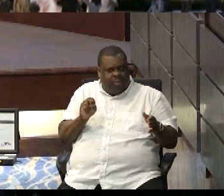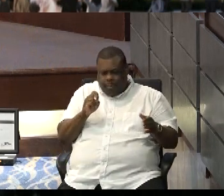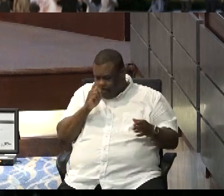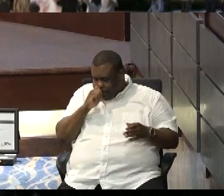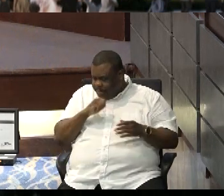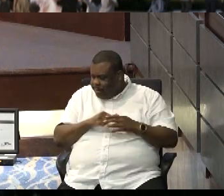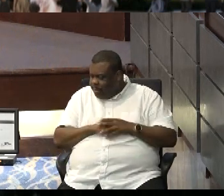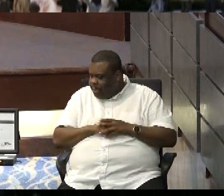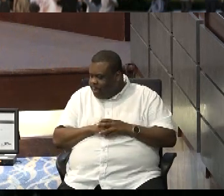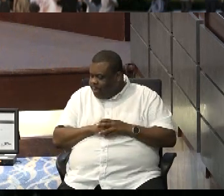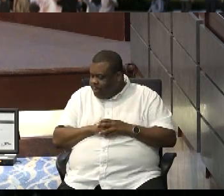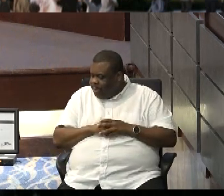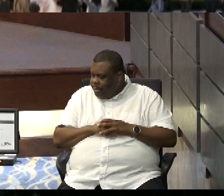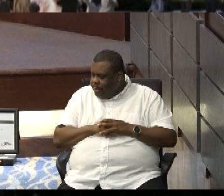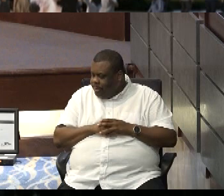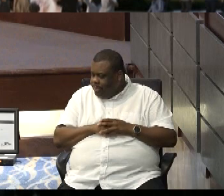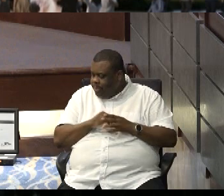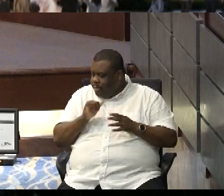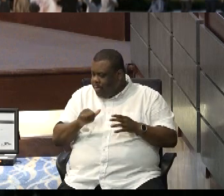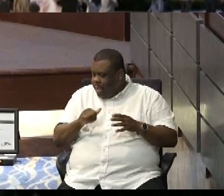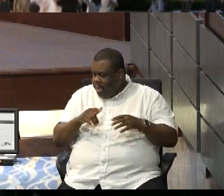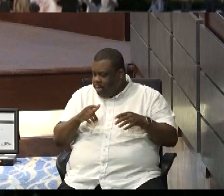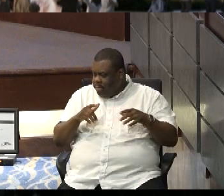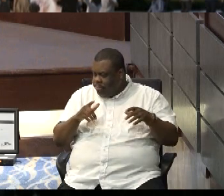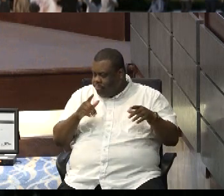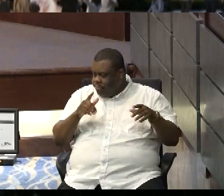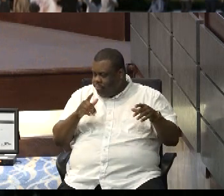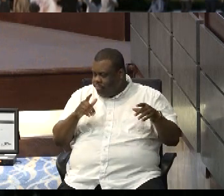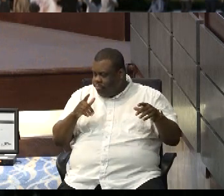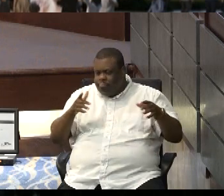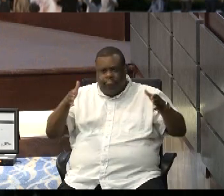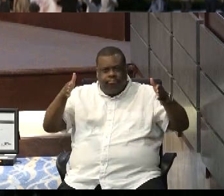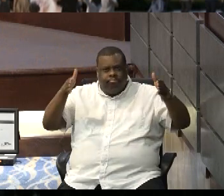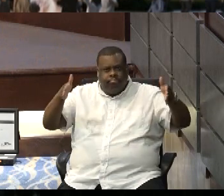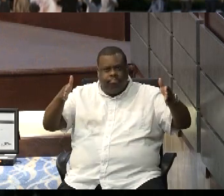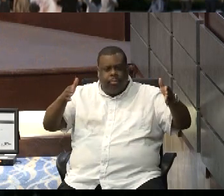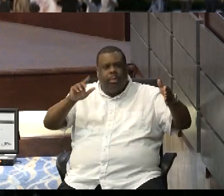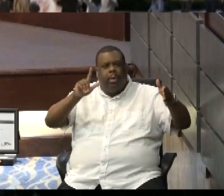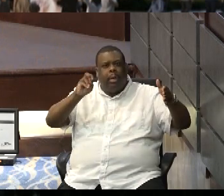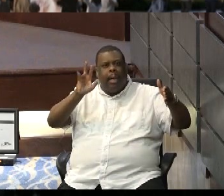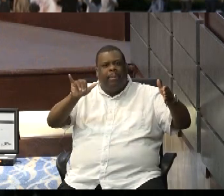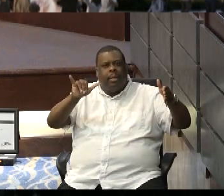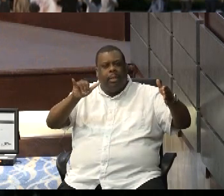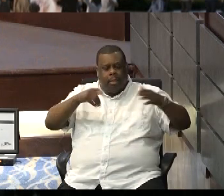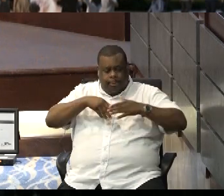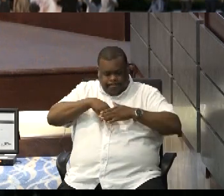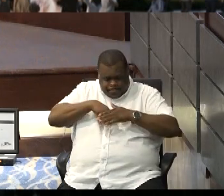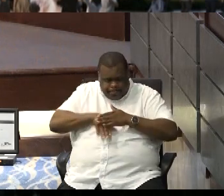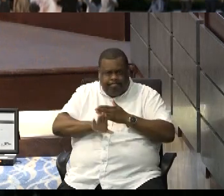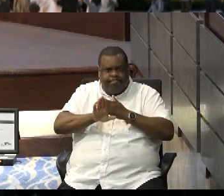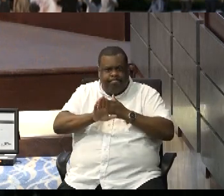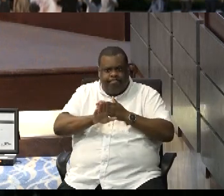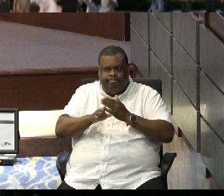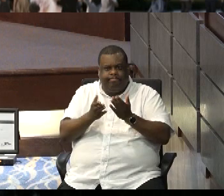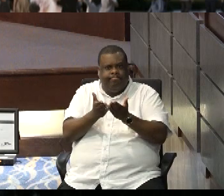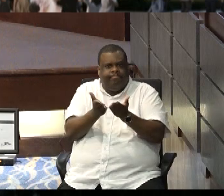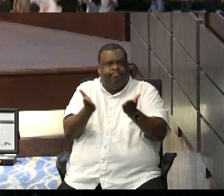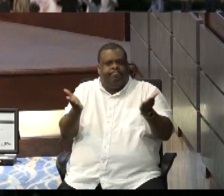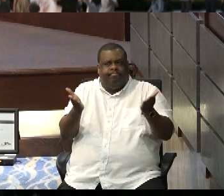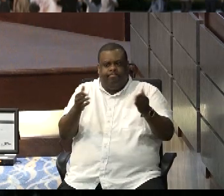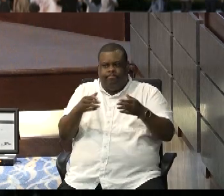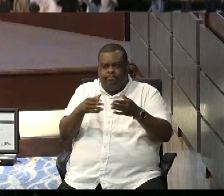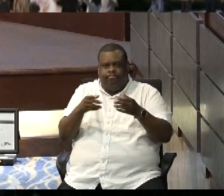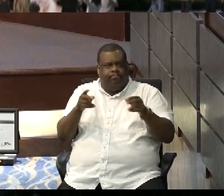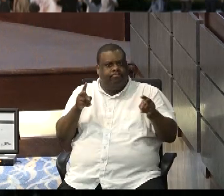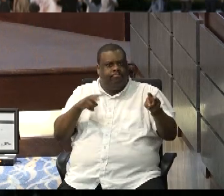pedestrianized, let's say, railroad bridge, looking into the main inviting lobby space that's filled with a kind of spiraling stair that connects